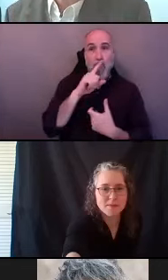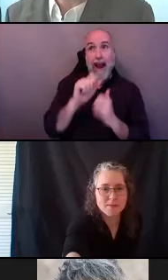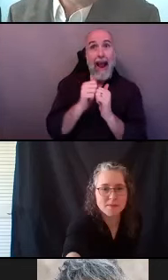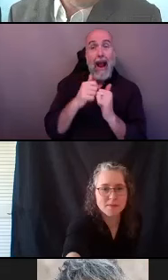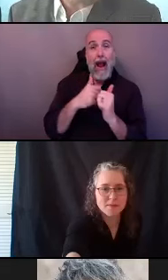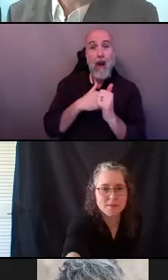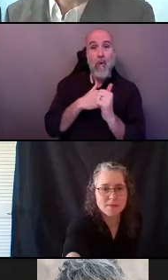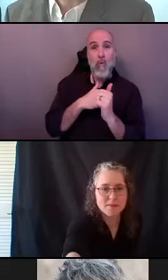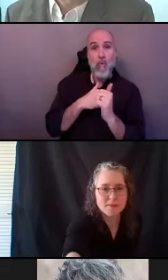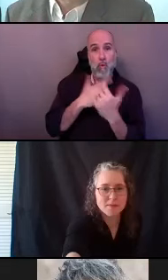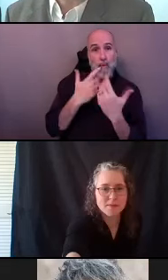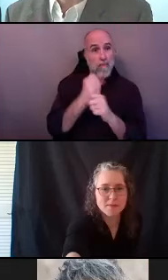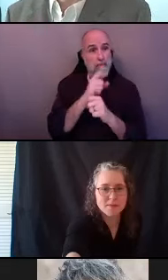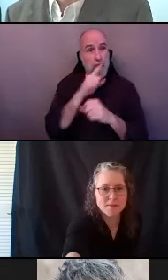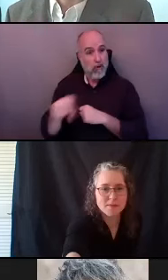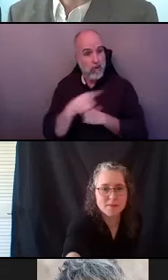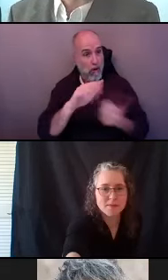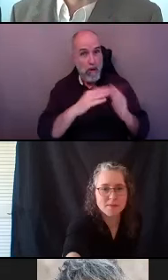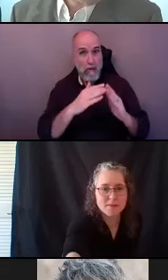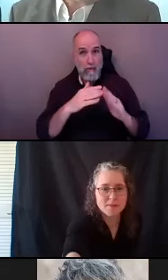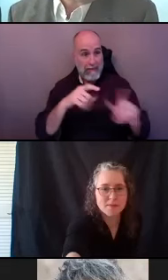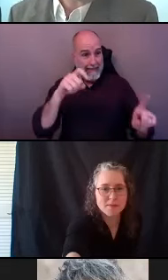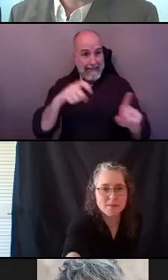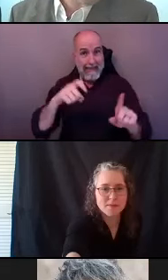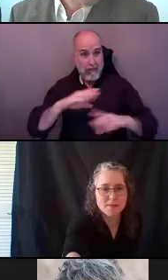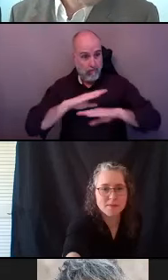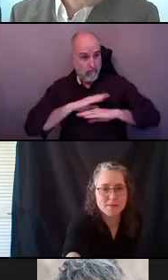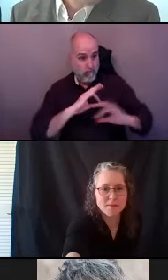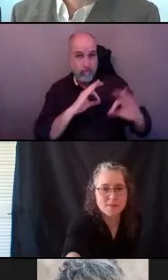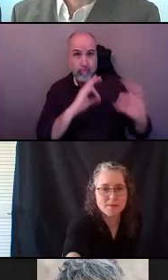the community, not only today, but for tomorrow, as we're saying.